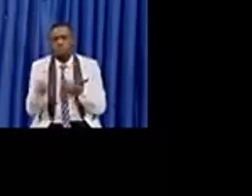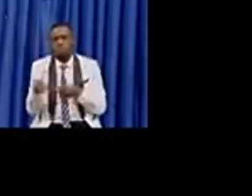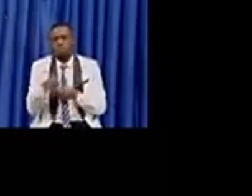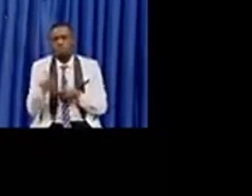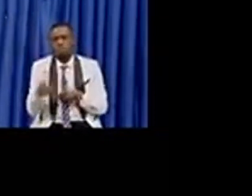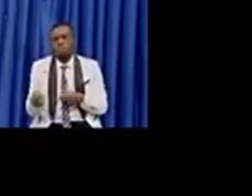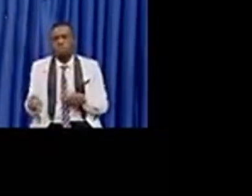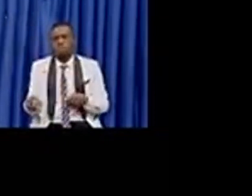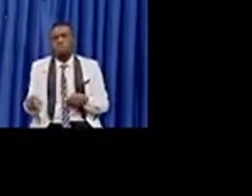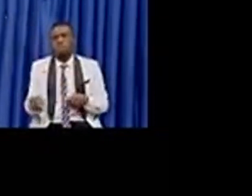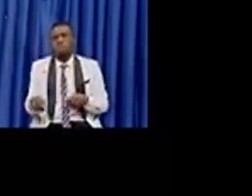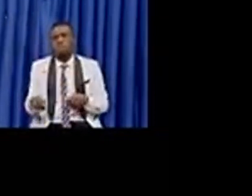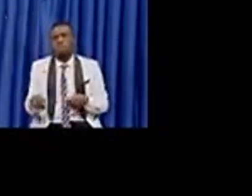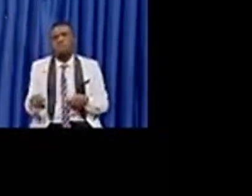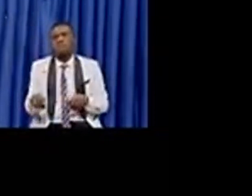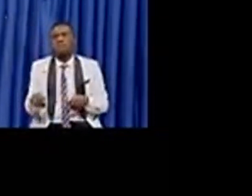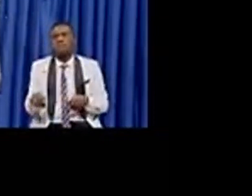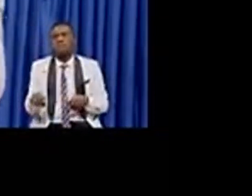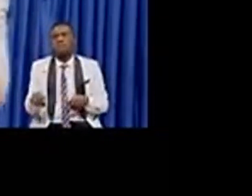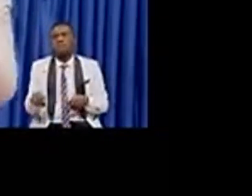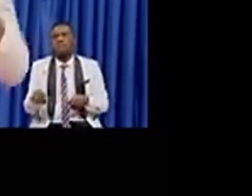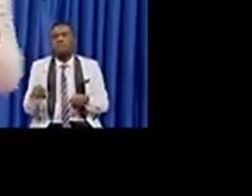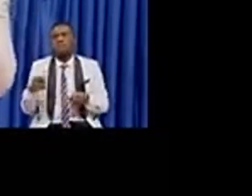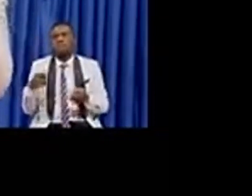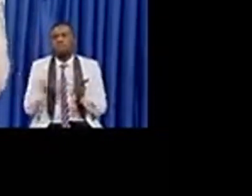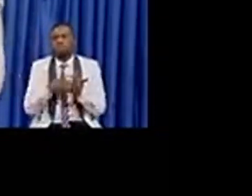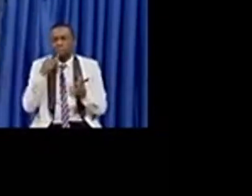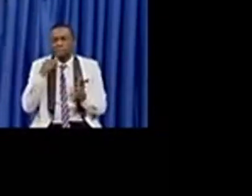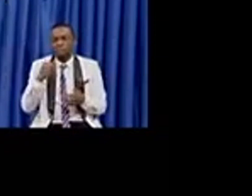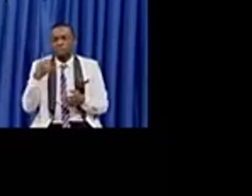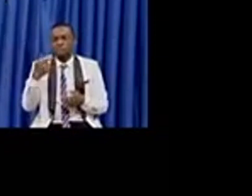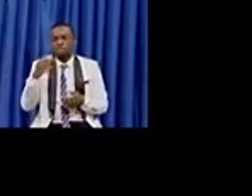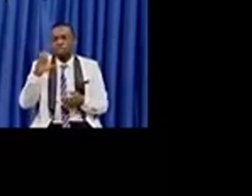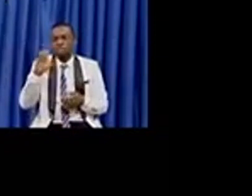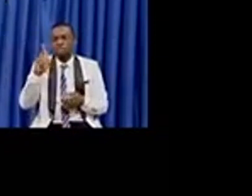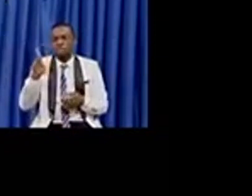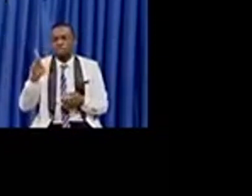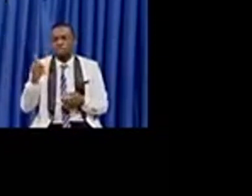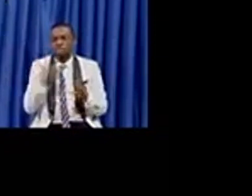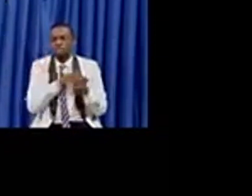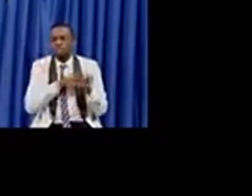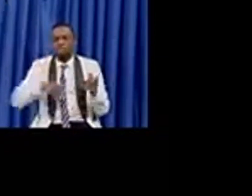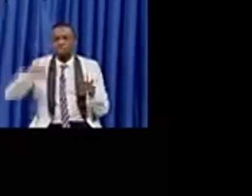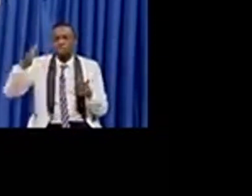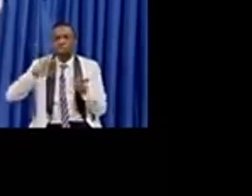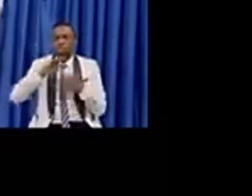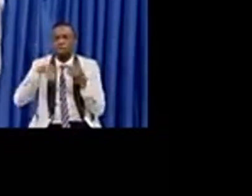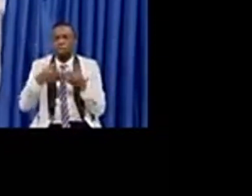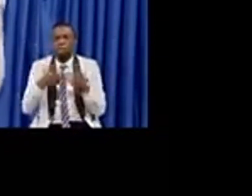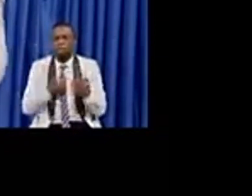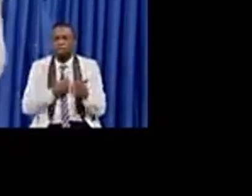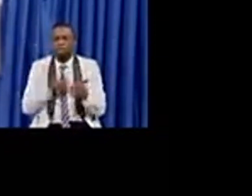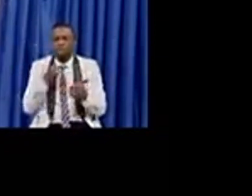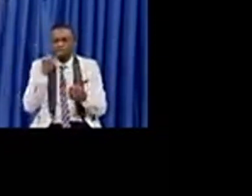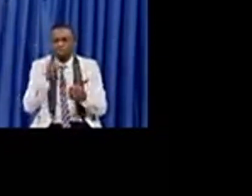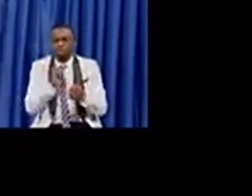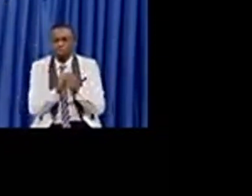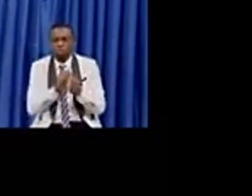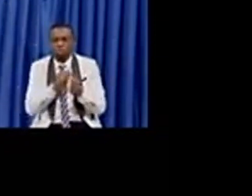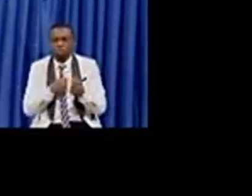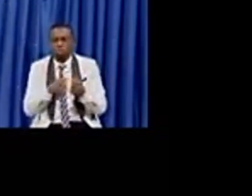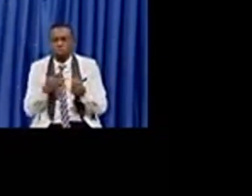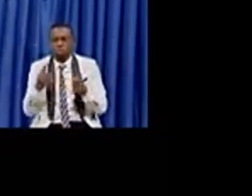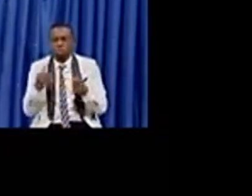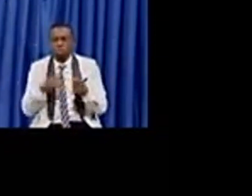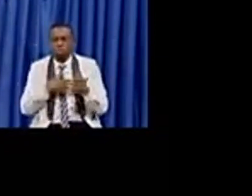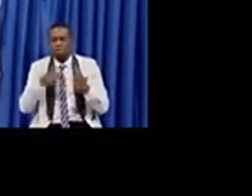by yourself? I said, no, this is DCK baby. The Lord God Almighty is with me. Our daddy in the region was praying.